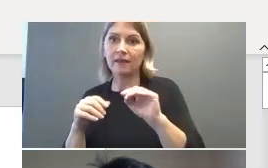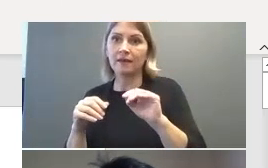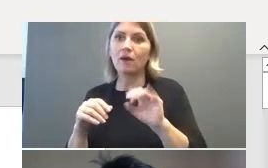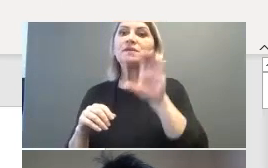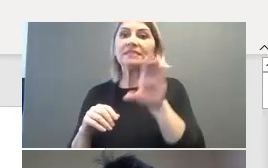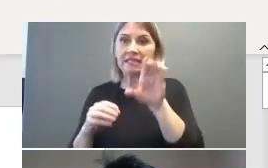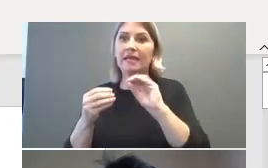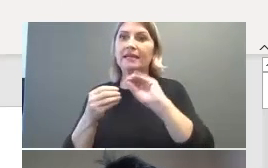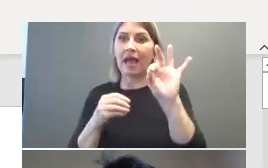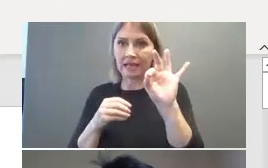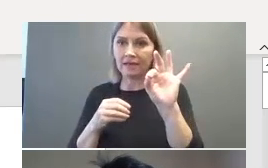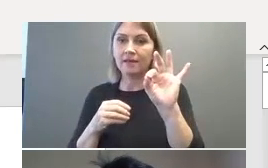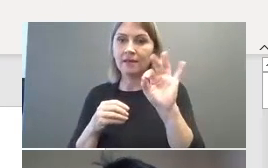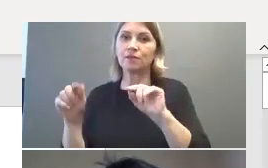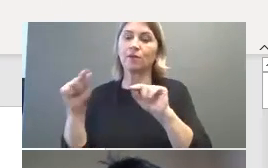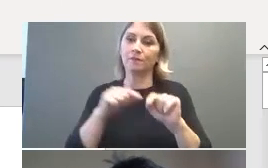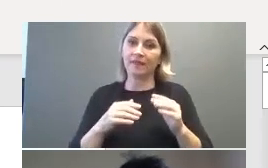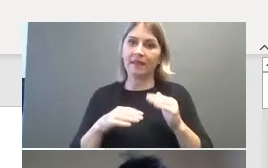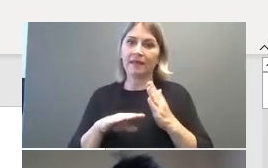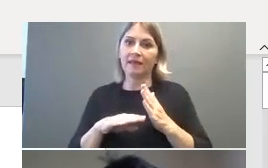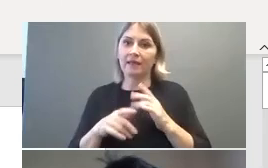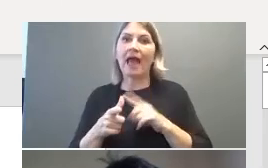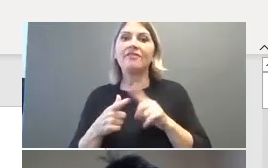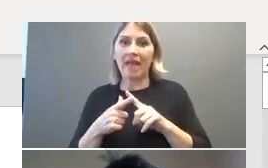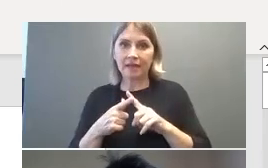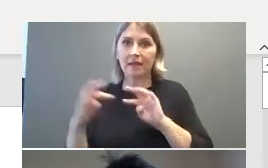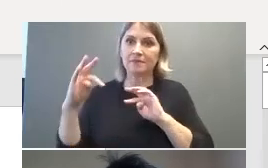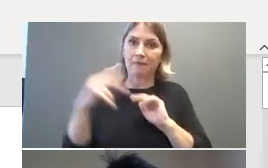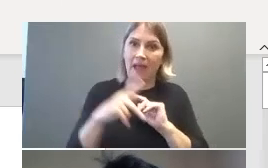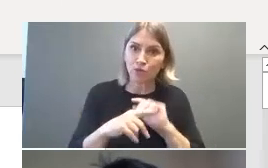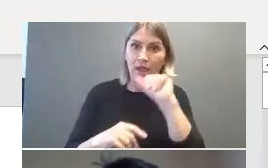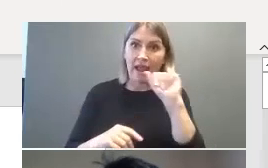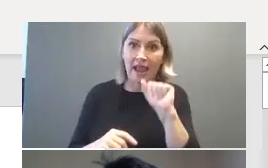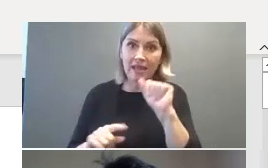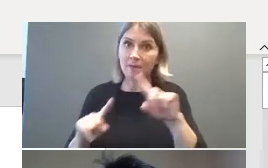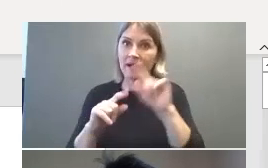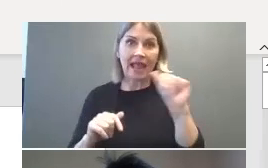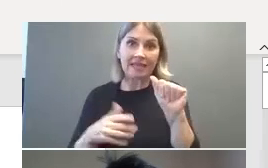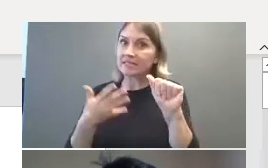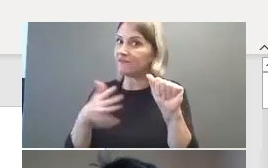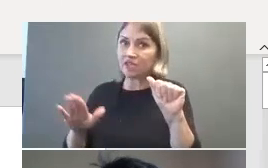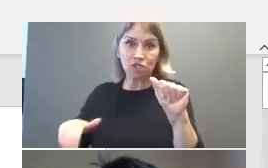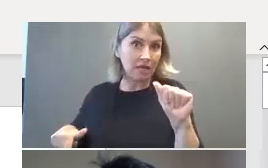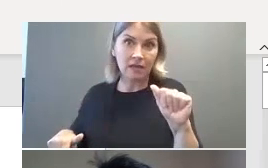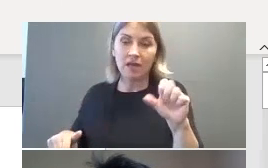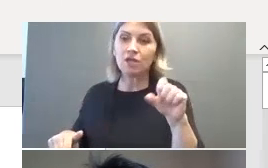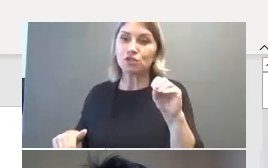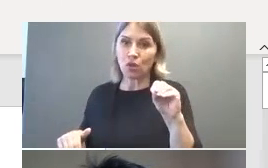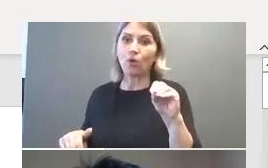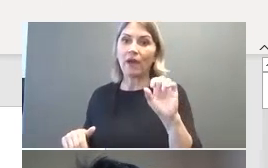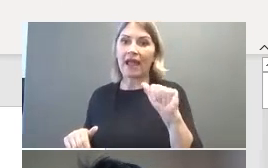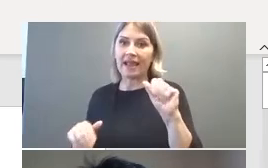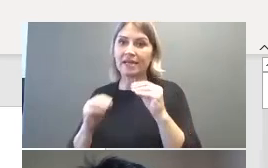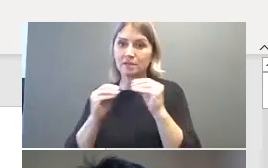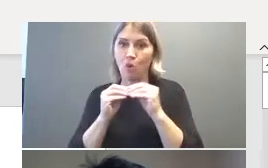number of 9. Now the next it comes back to A, but A is not done yet, right? So A has more edges. So the